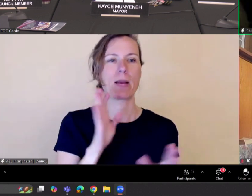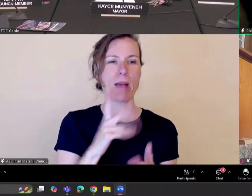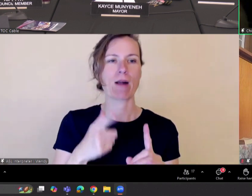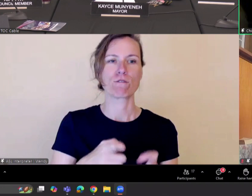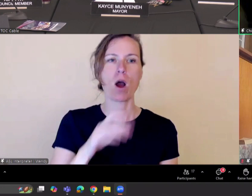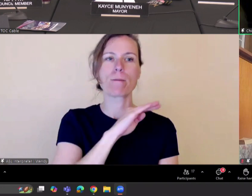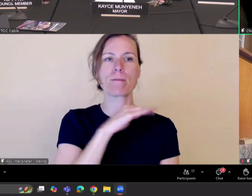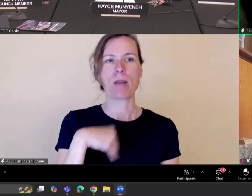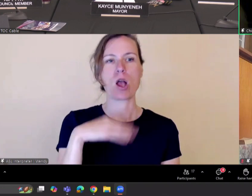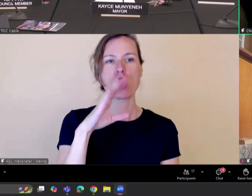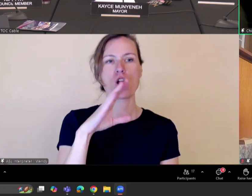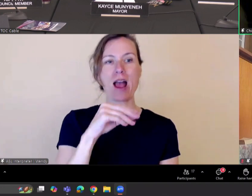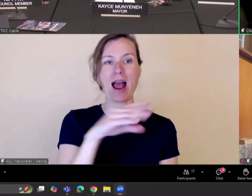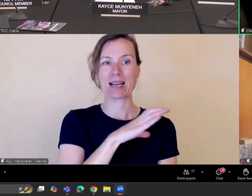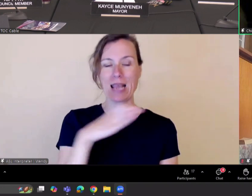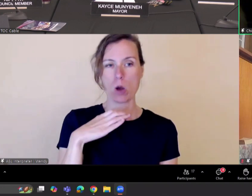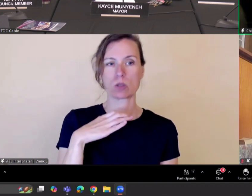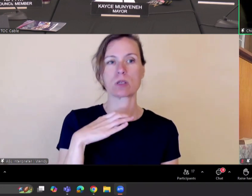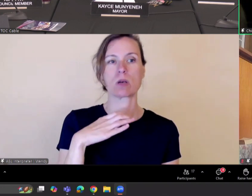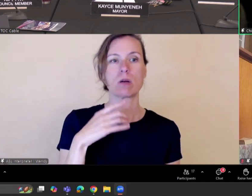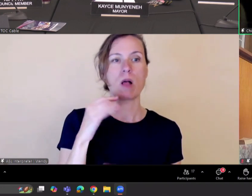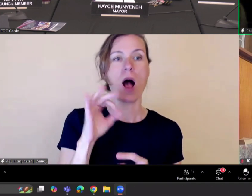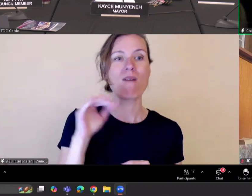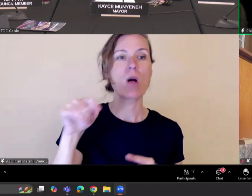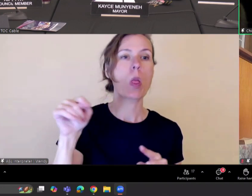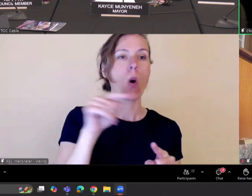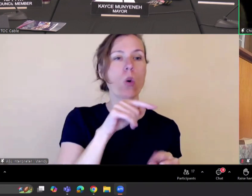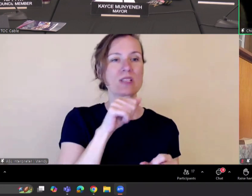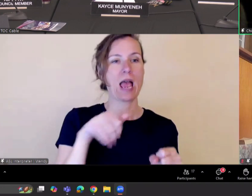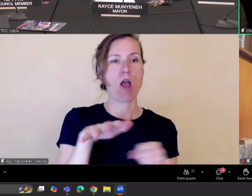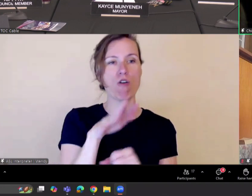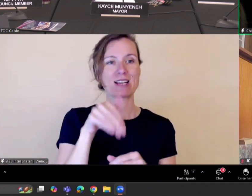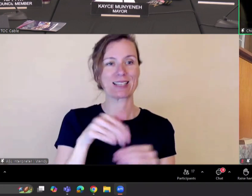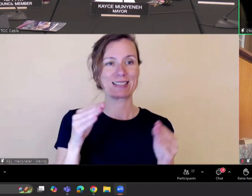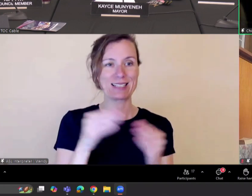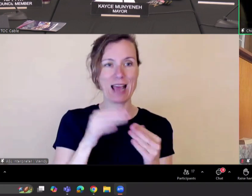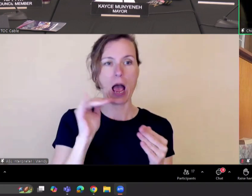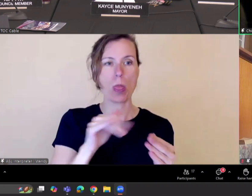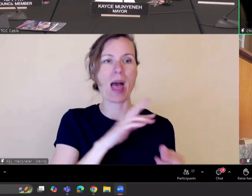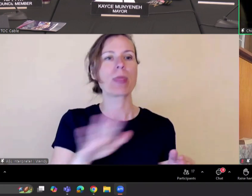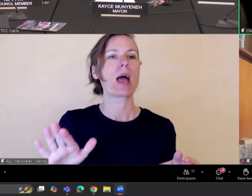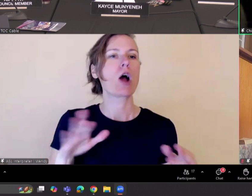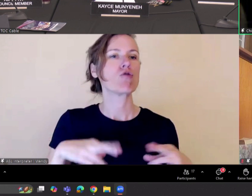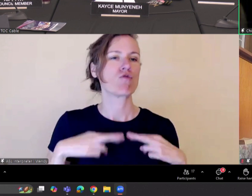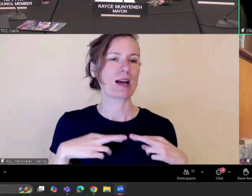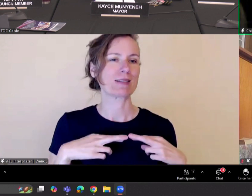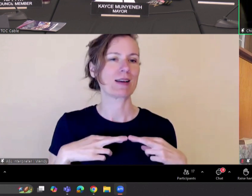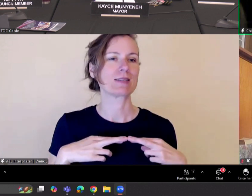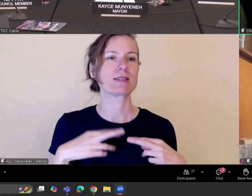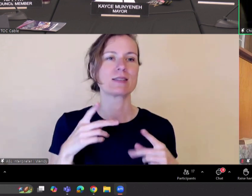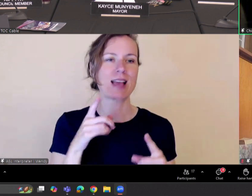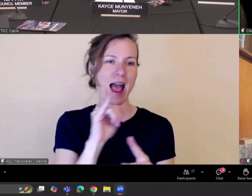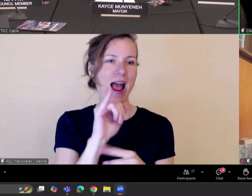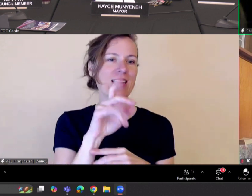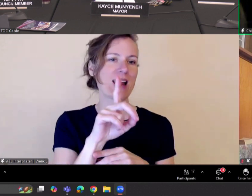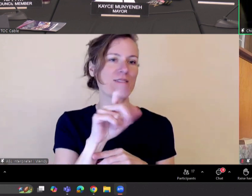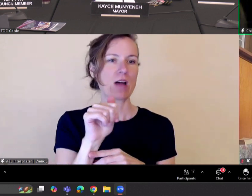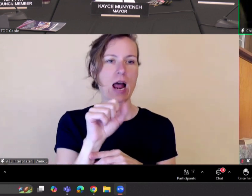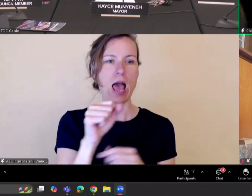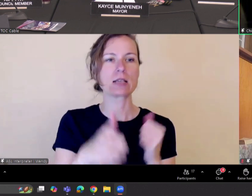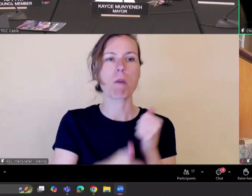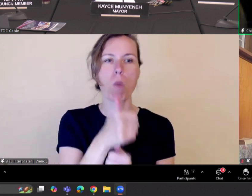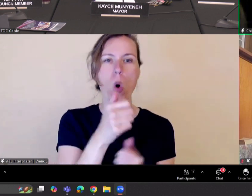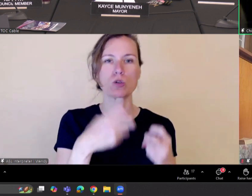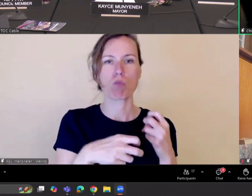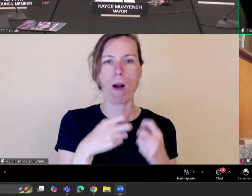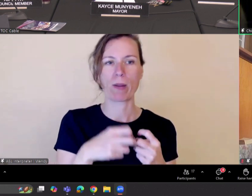town that their residents or constituents identified as the most dangerous and the most problematic. So we did not randomly select, the police